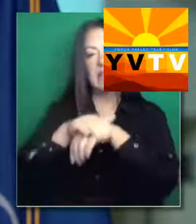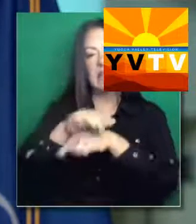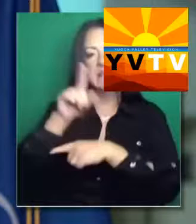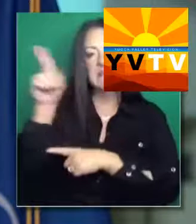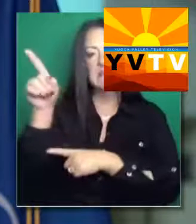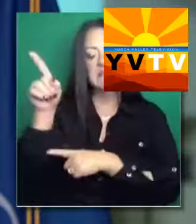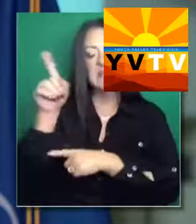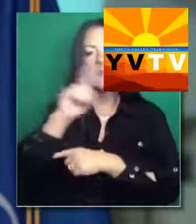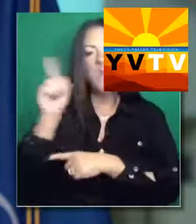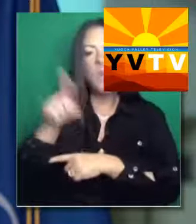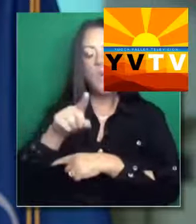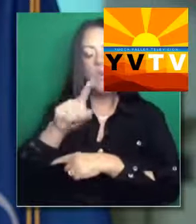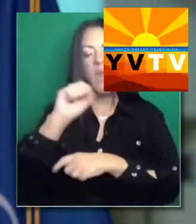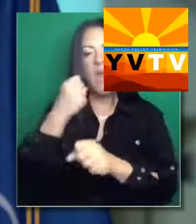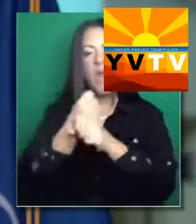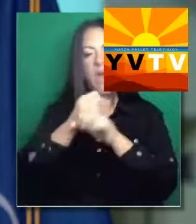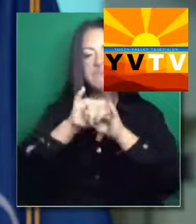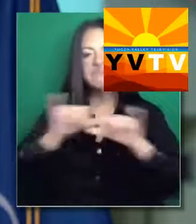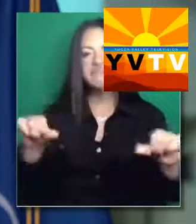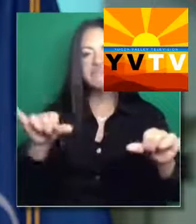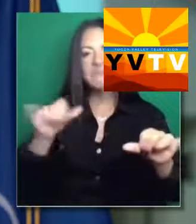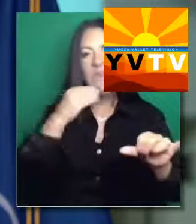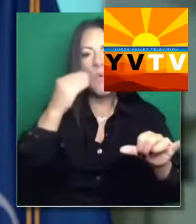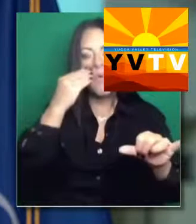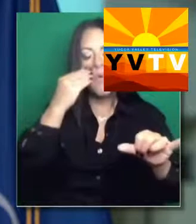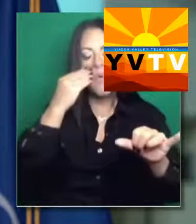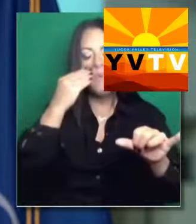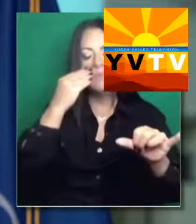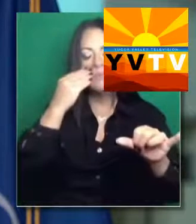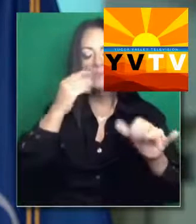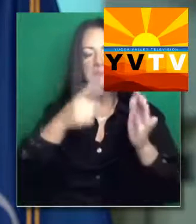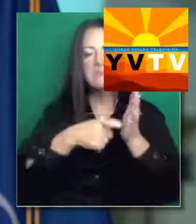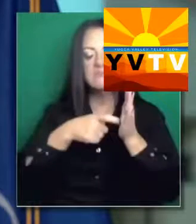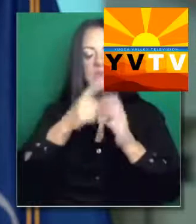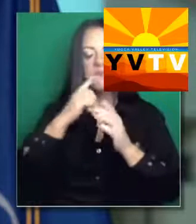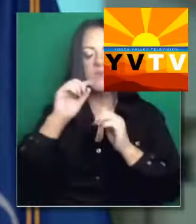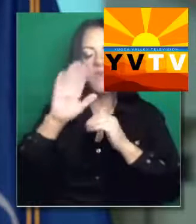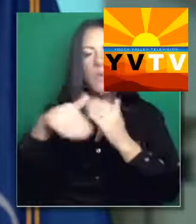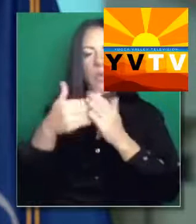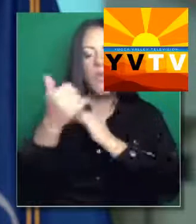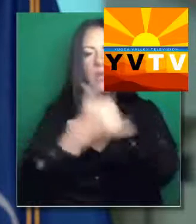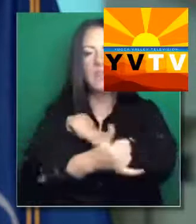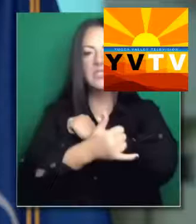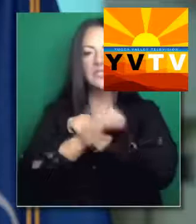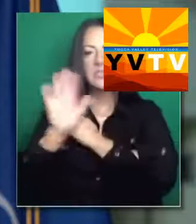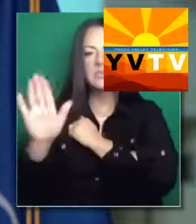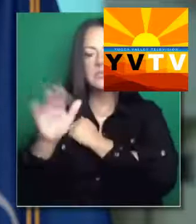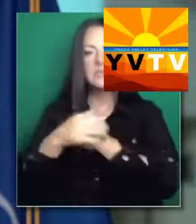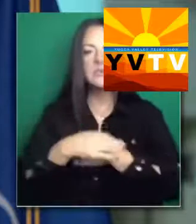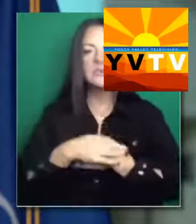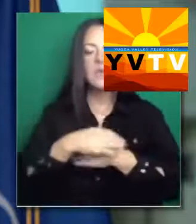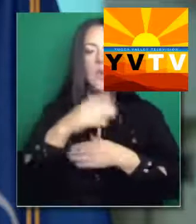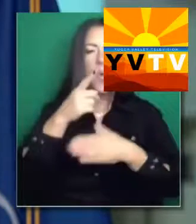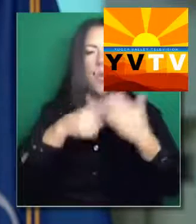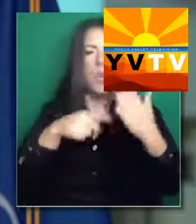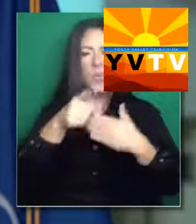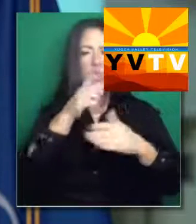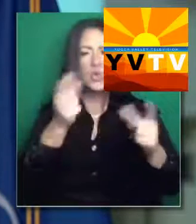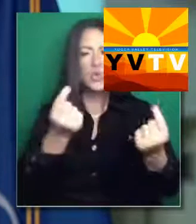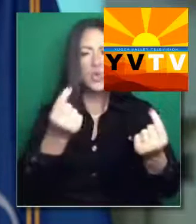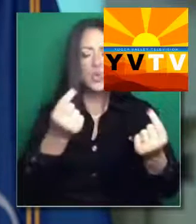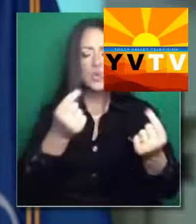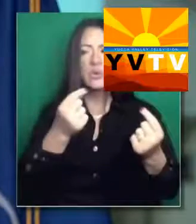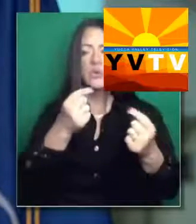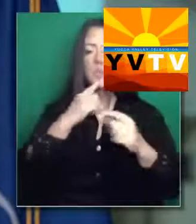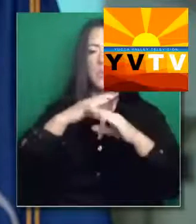under control? As you suggested, things are probably about to get worse. Well, I appreciate it. Let me just take advantage